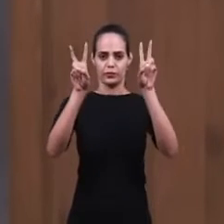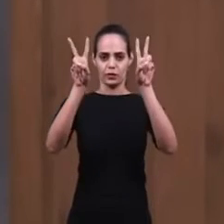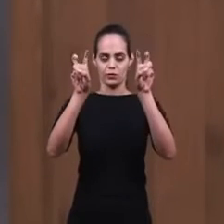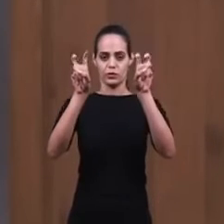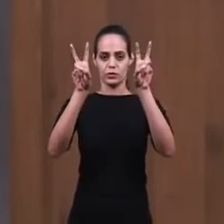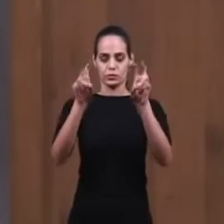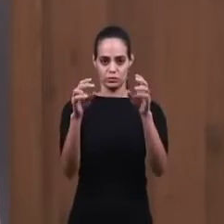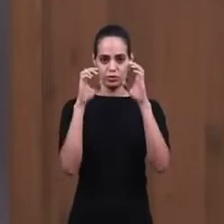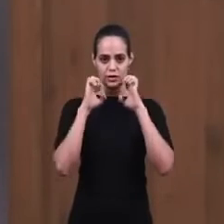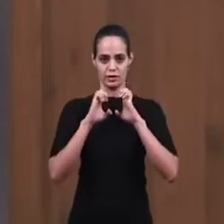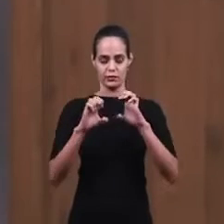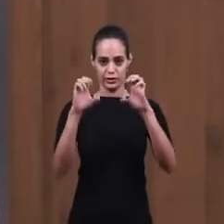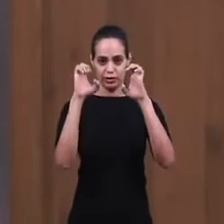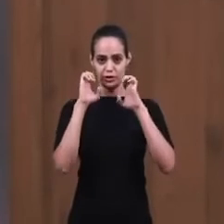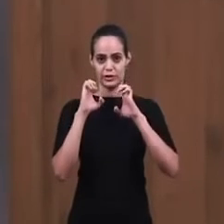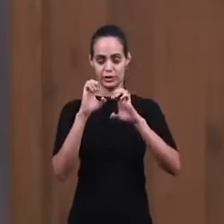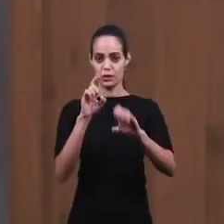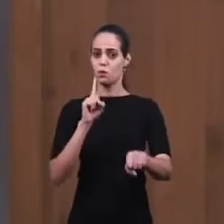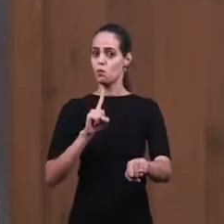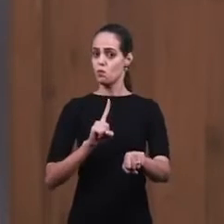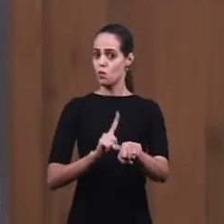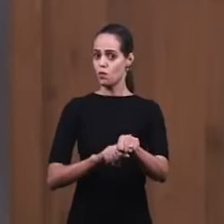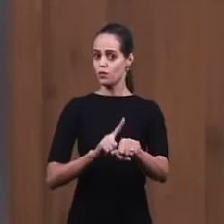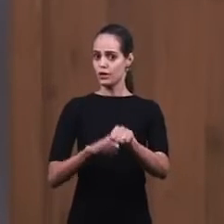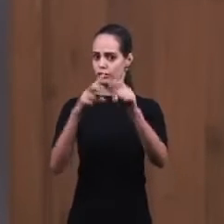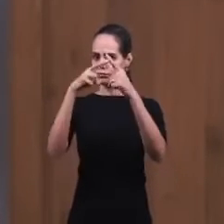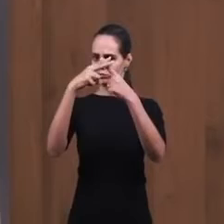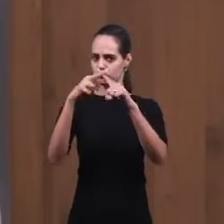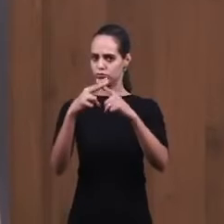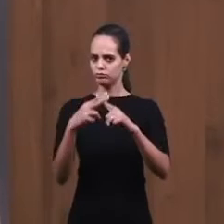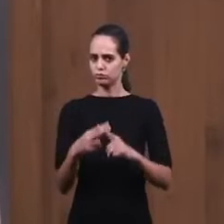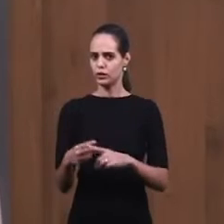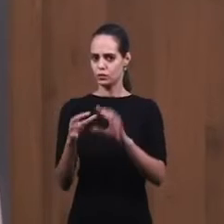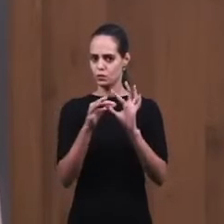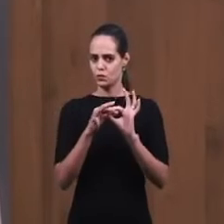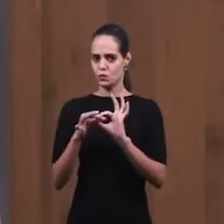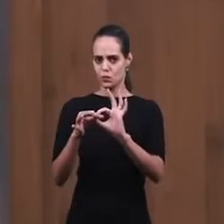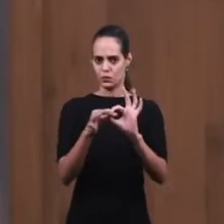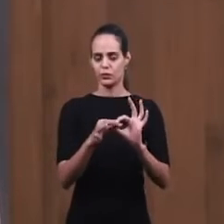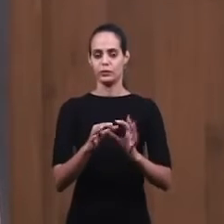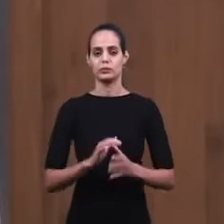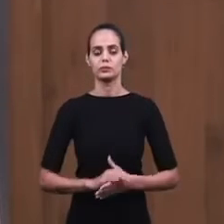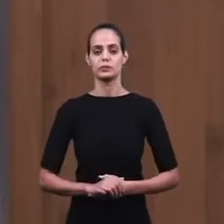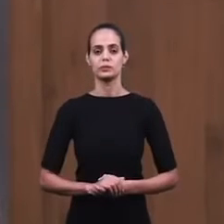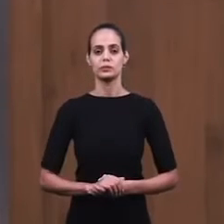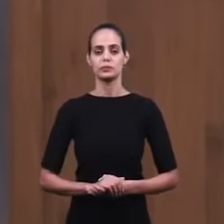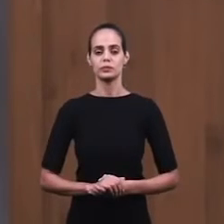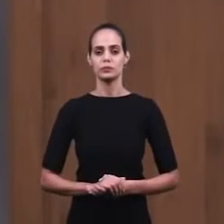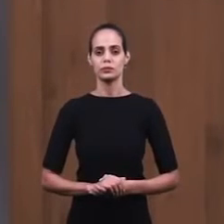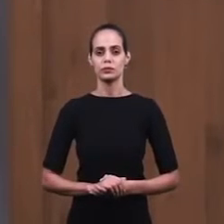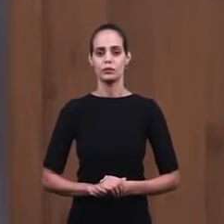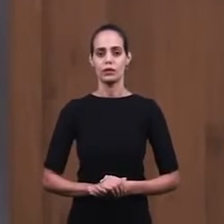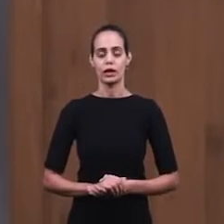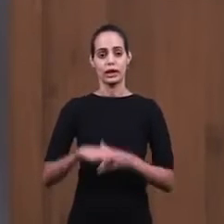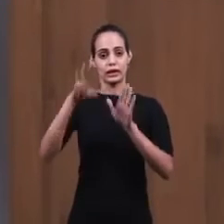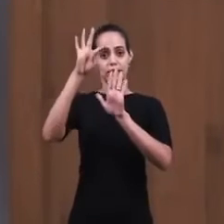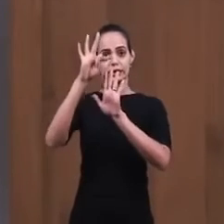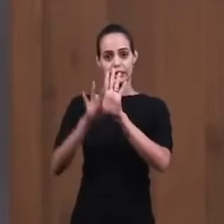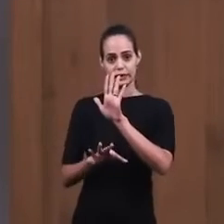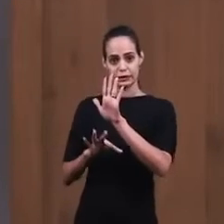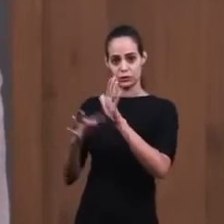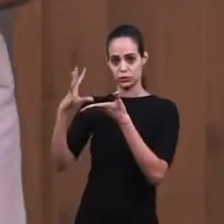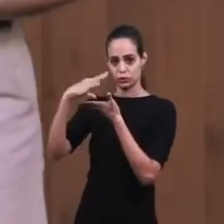our evangelism is time of restoration. So I invite you all to read with me the verse that's projected